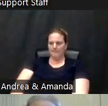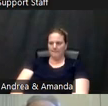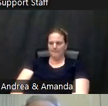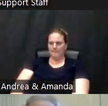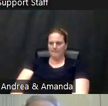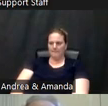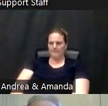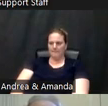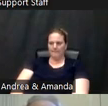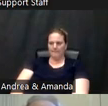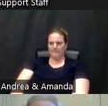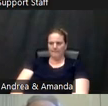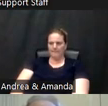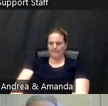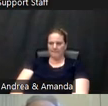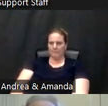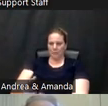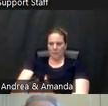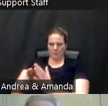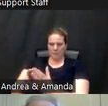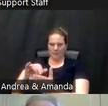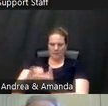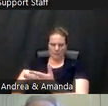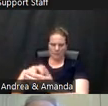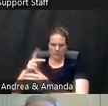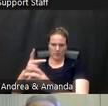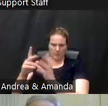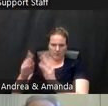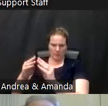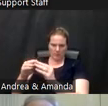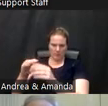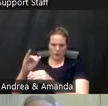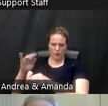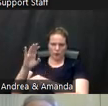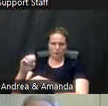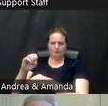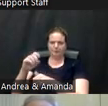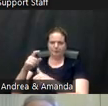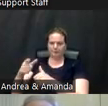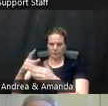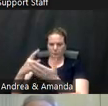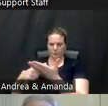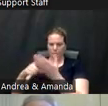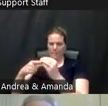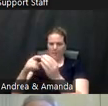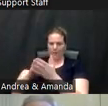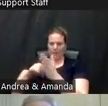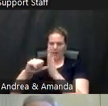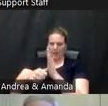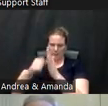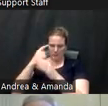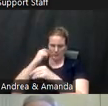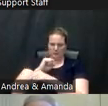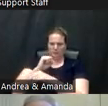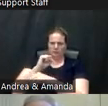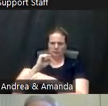So we reviewed this at our June 2nd meeting. So we'll just talk about the highlighted parts that relate to the document that we're about to have the subcommittee go